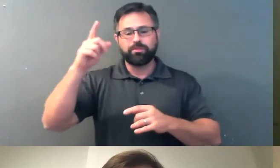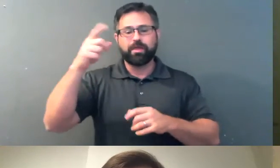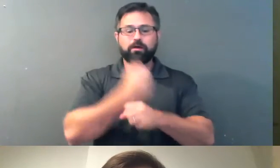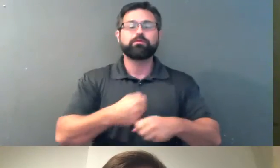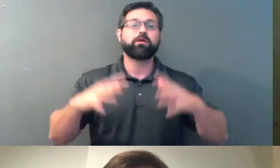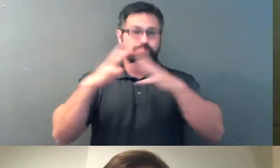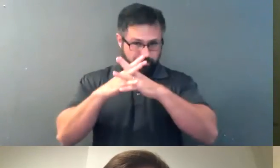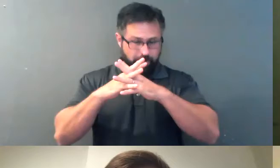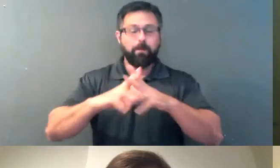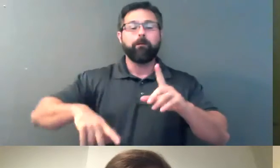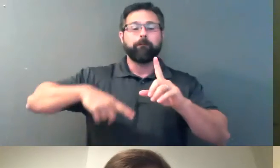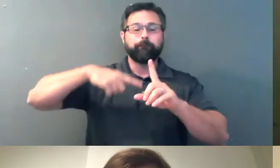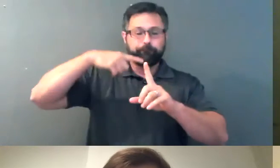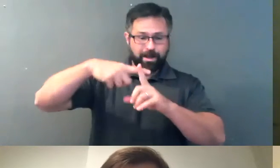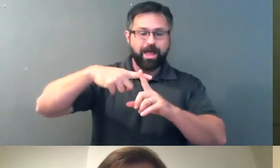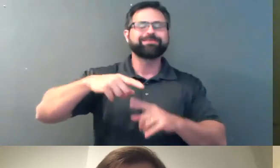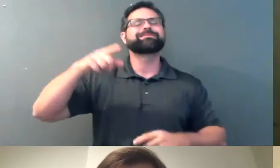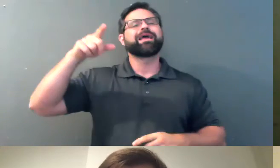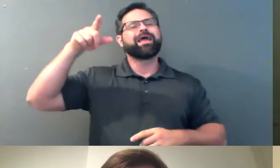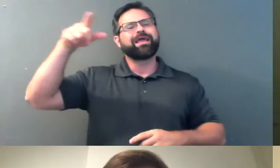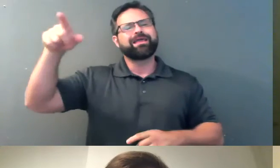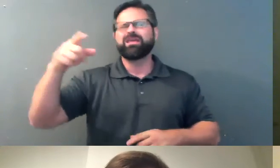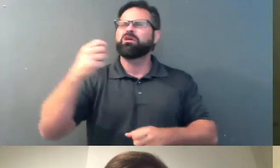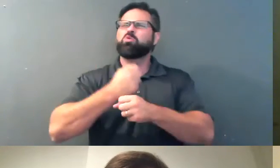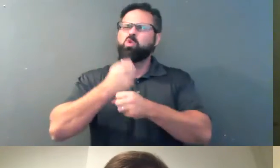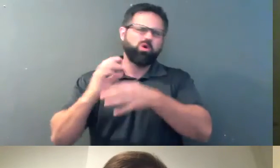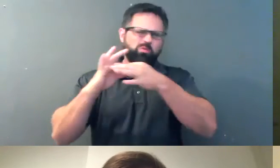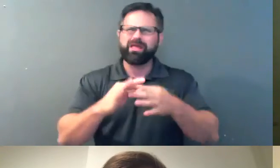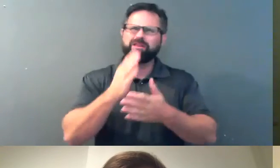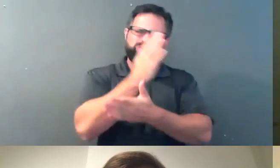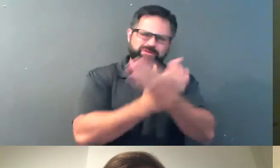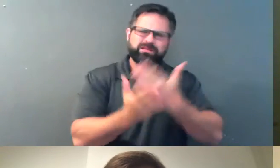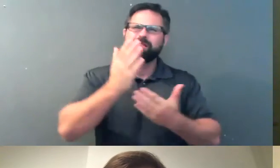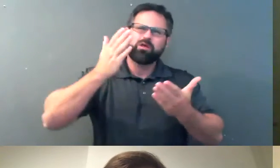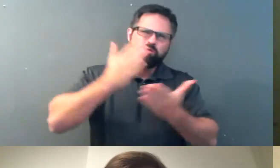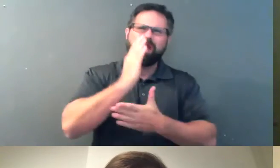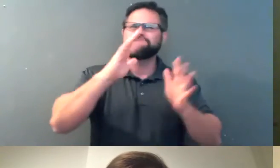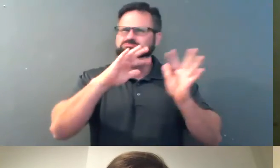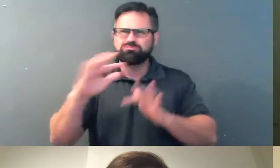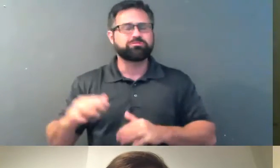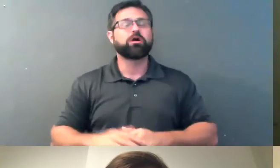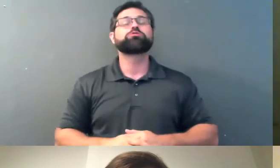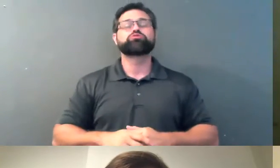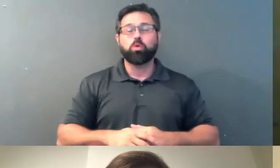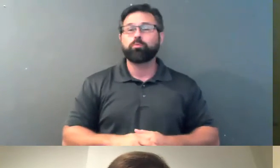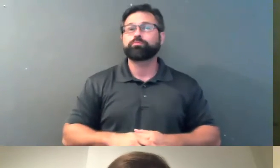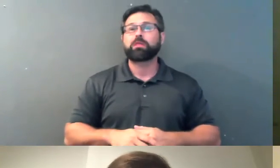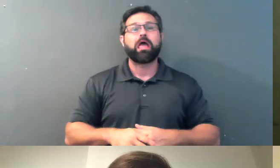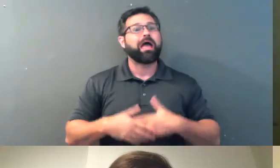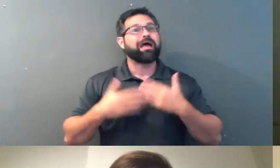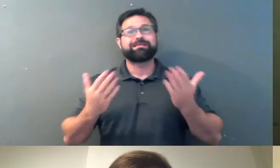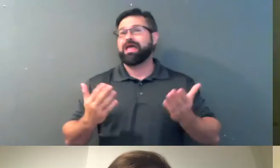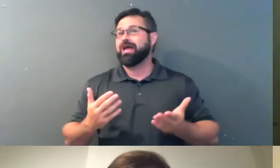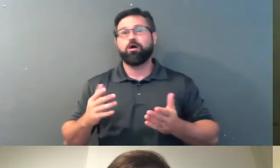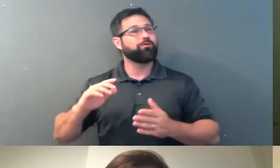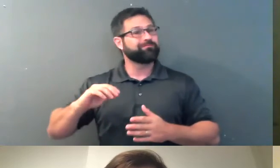just to limit the presentations to that and move forward quickly, I will like to pass the floor